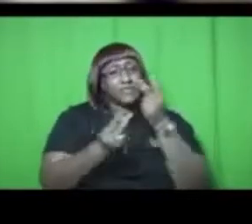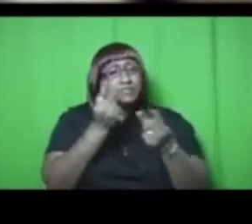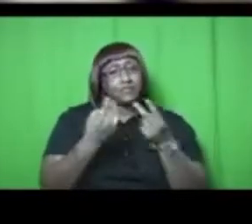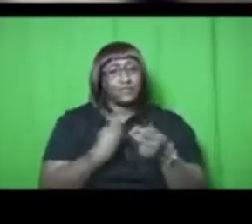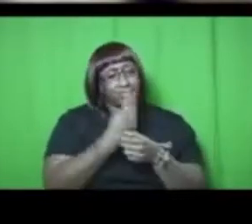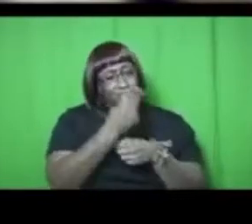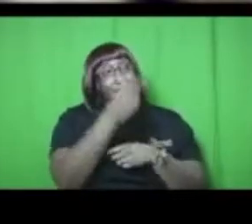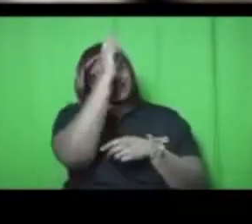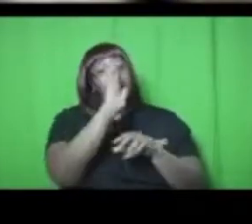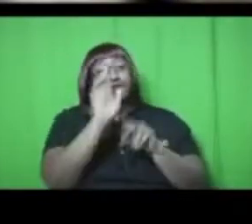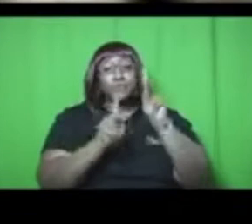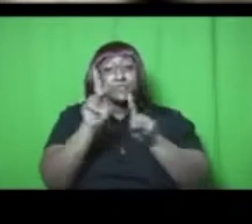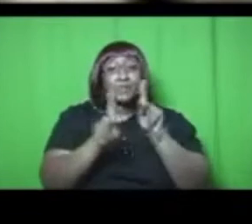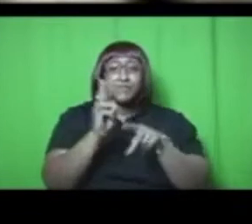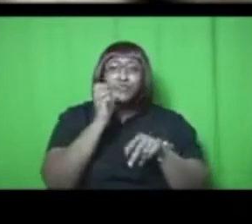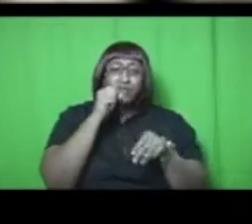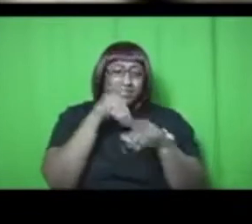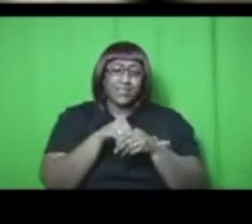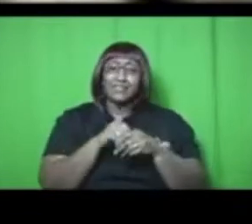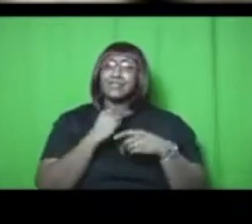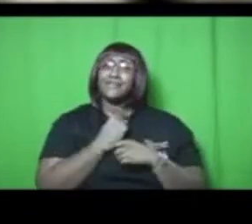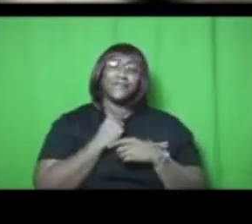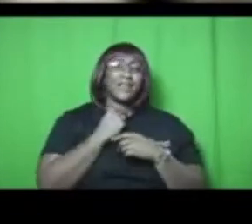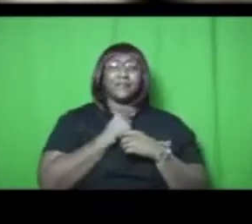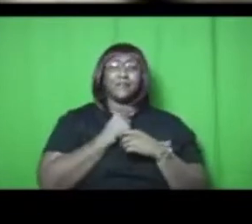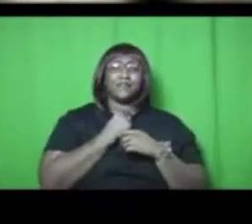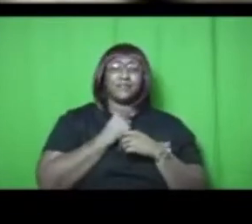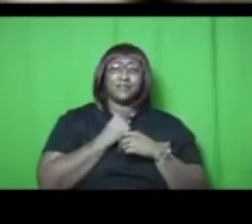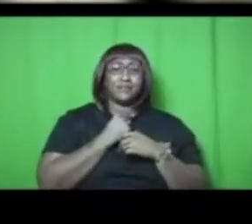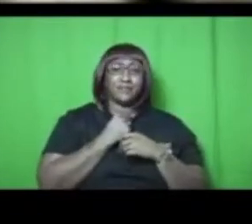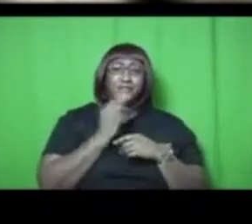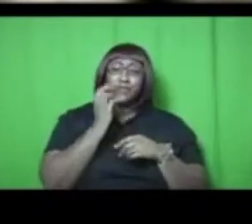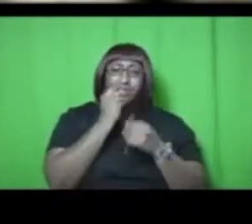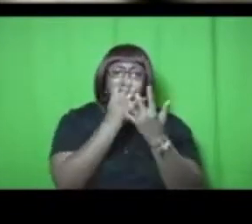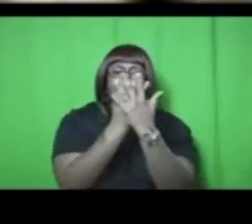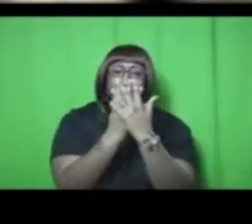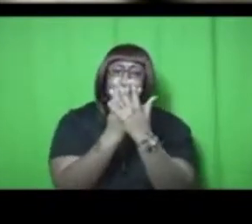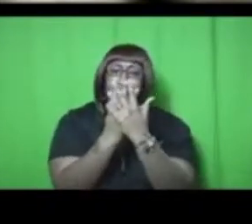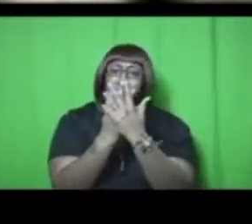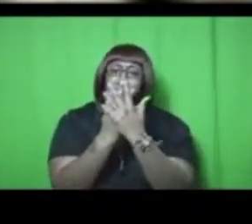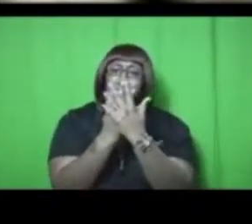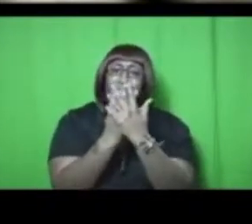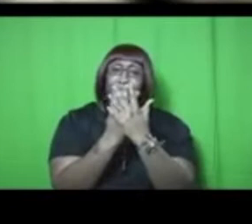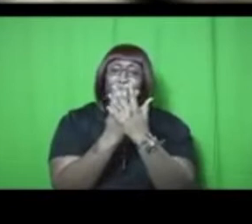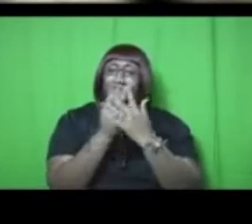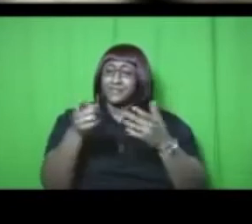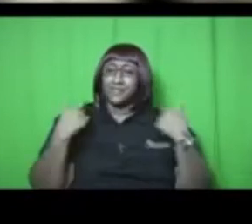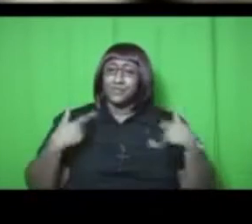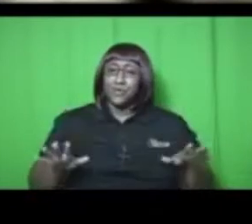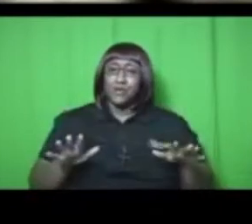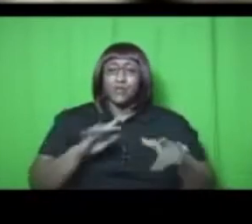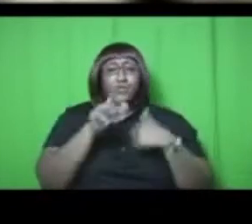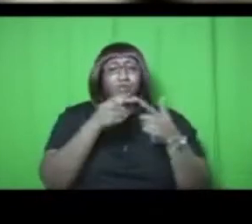that God's people were in confinement. They were in confinement against their will. When you